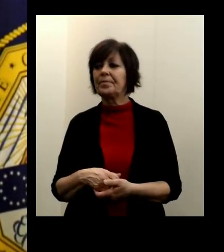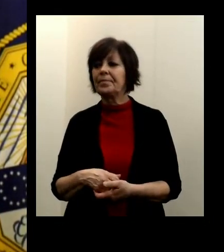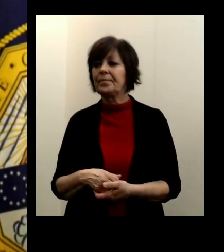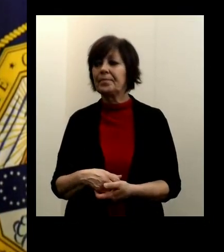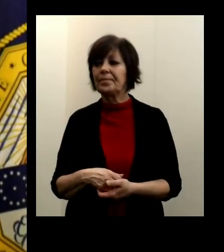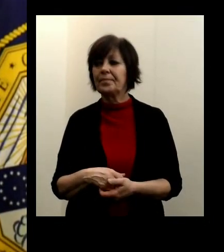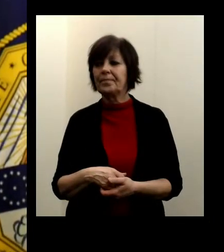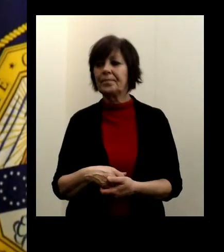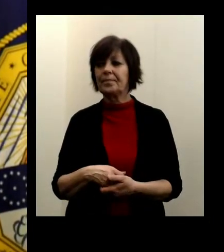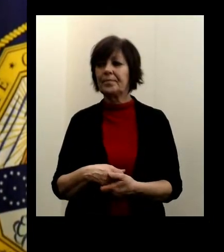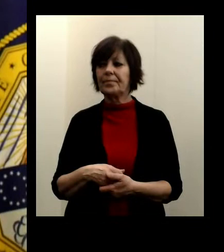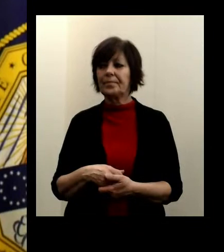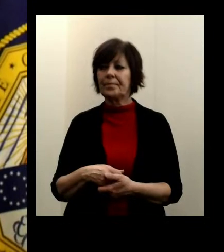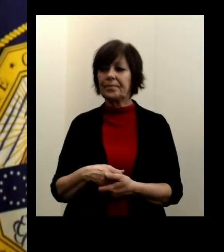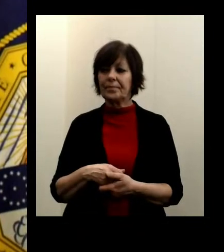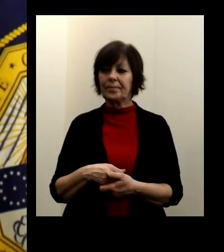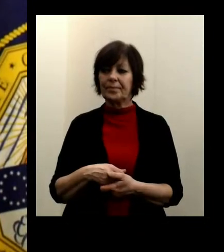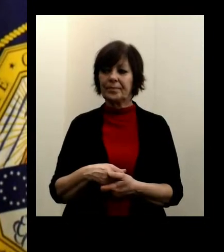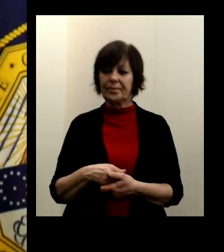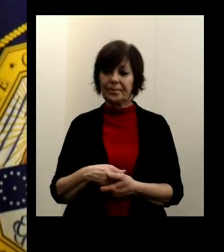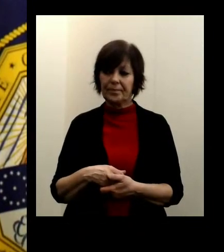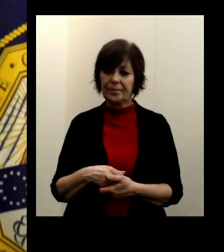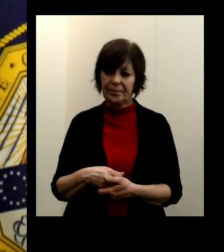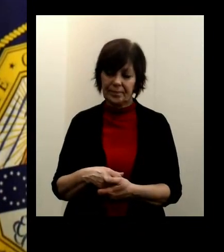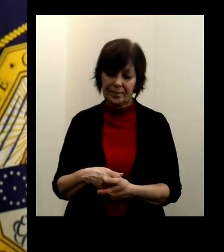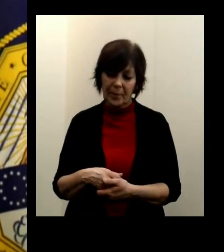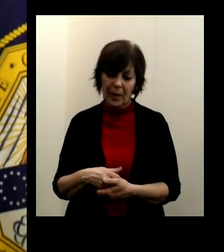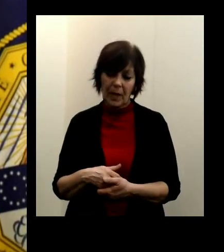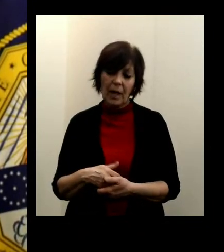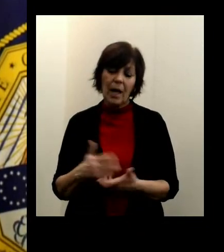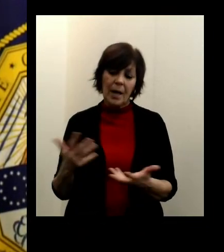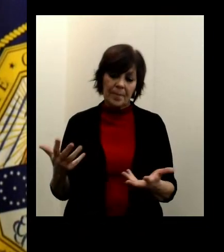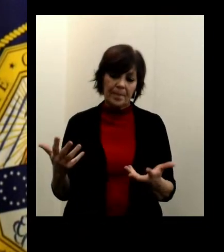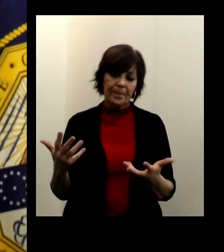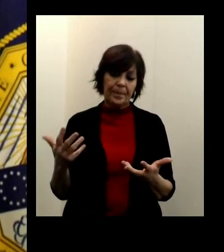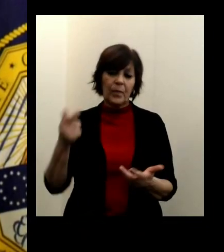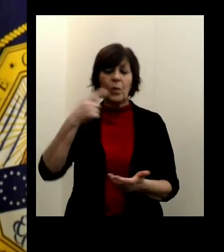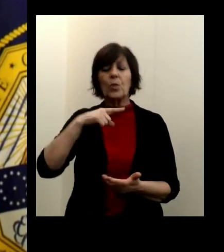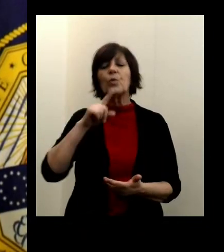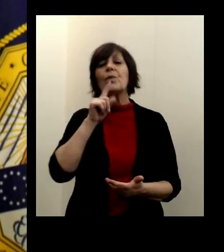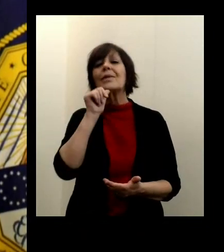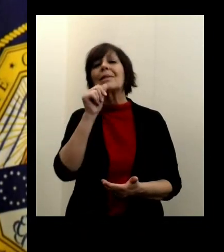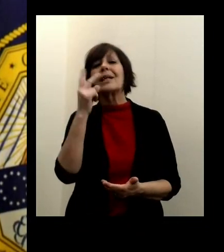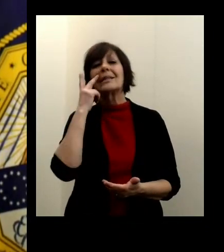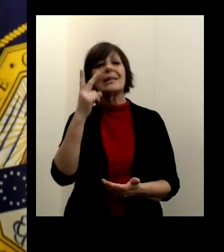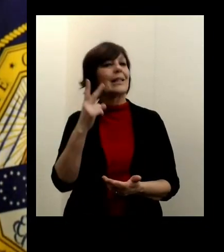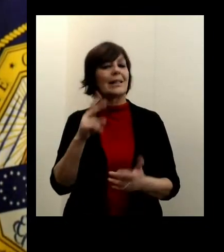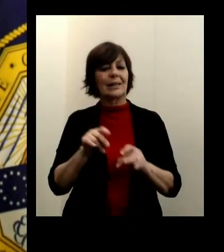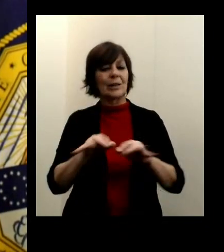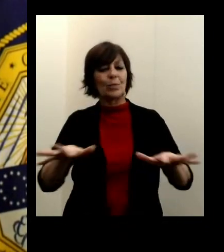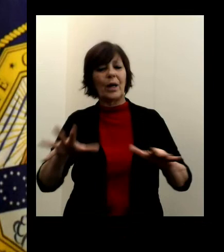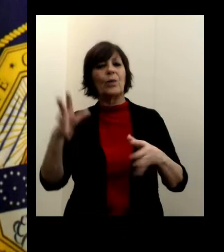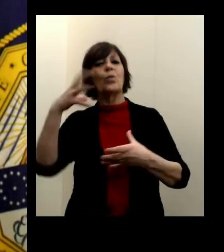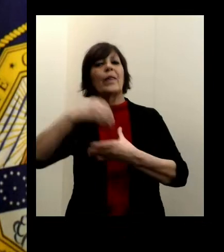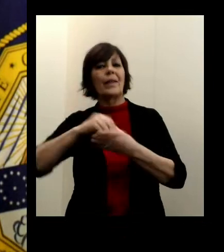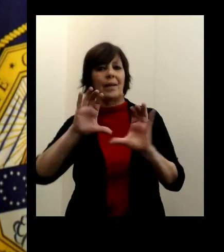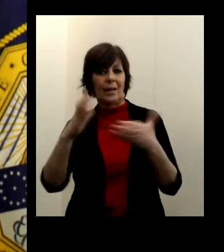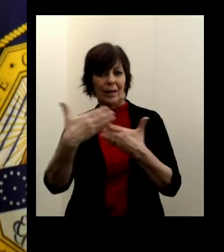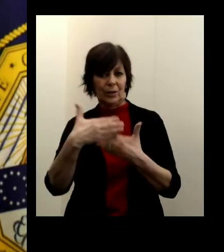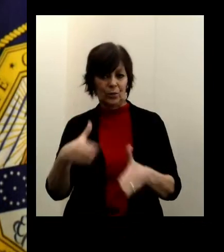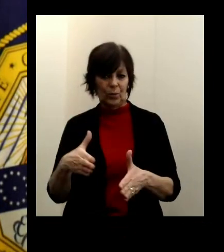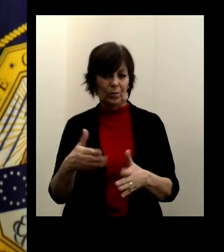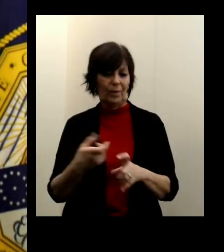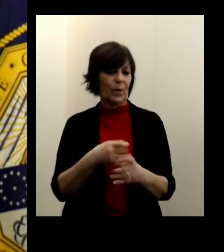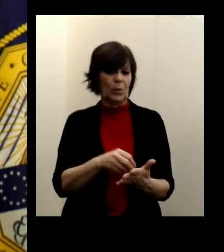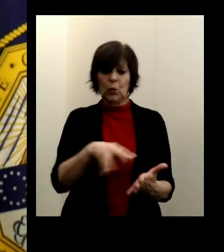and staying close together for a long, prolonged period of time. So we're really not seeing transmission within the classroom, especially from student